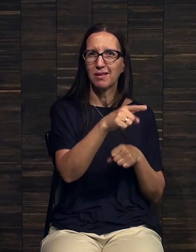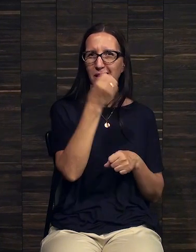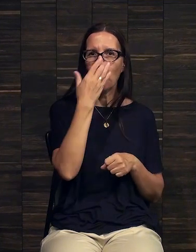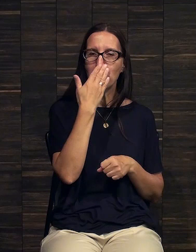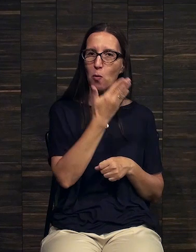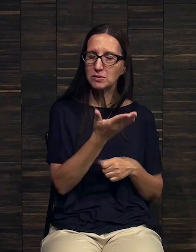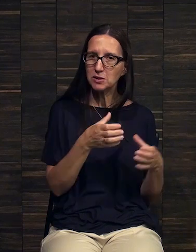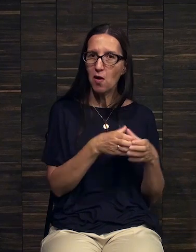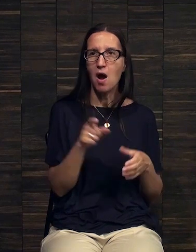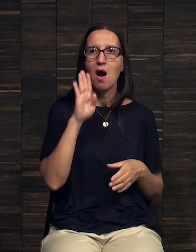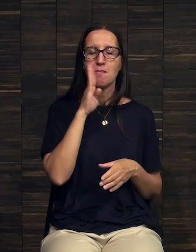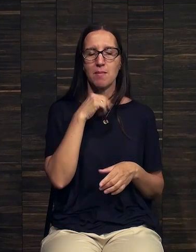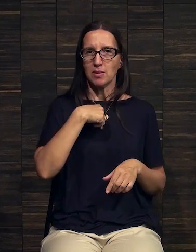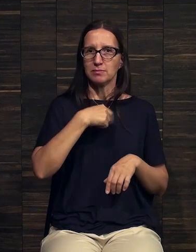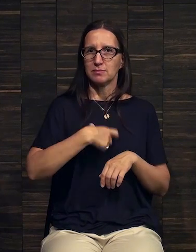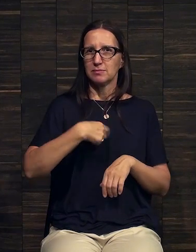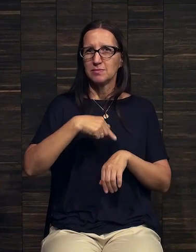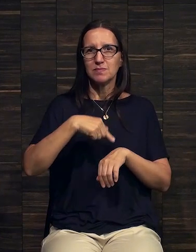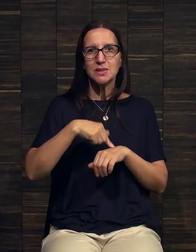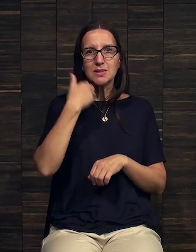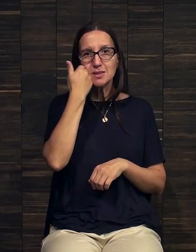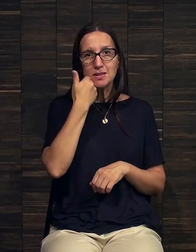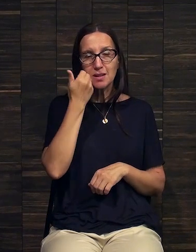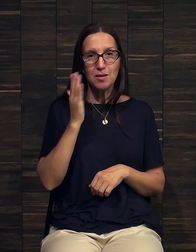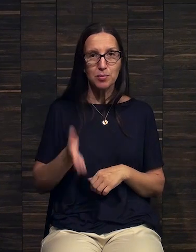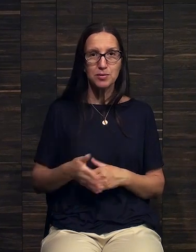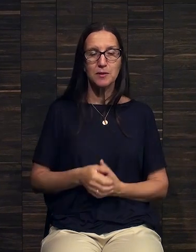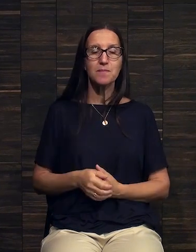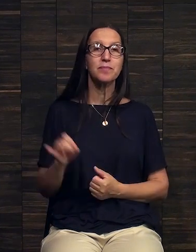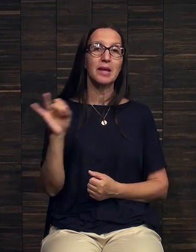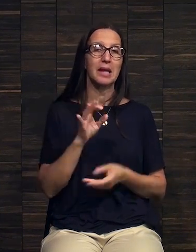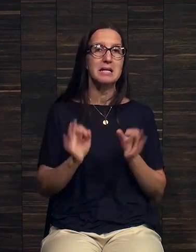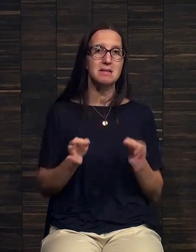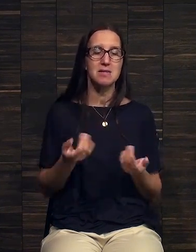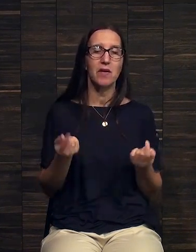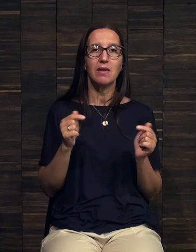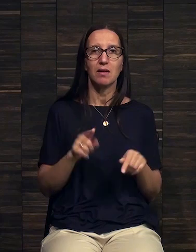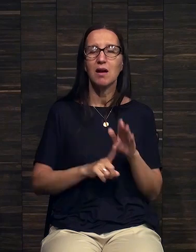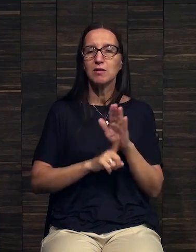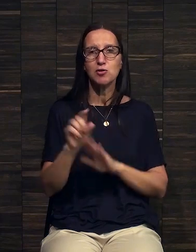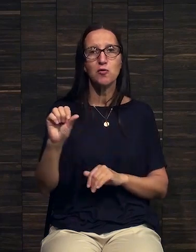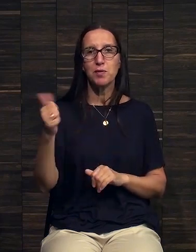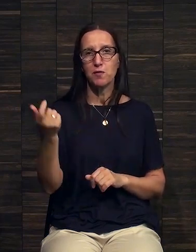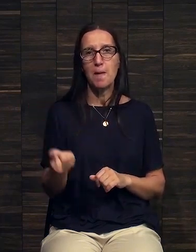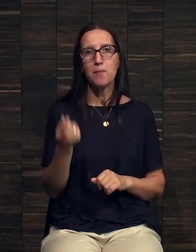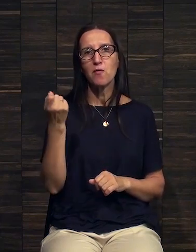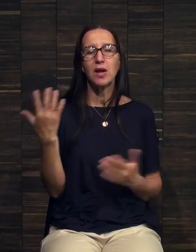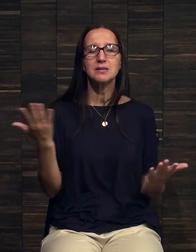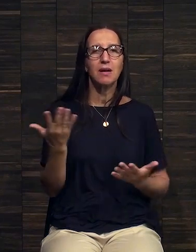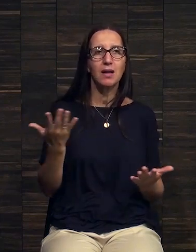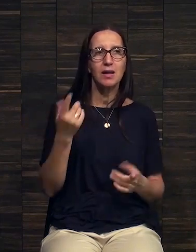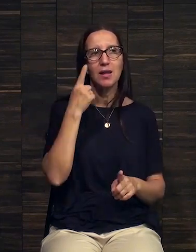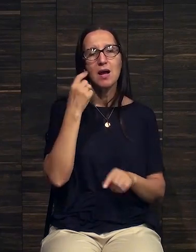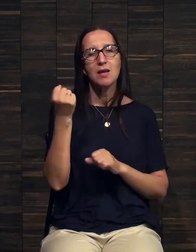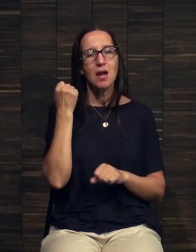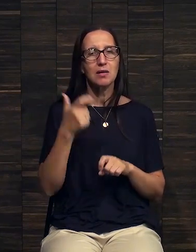you already help the Superman to defeat the enemies, the Japanese